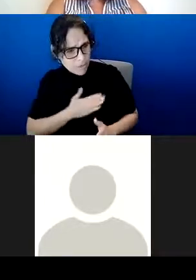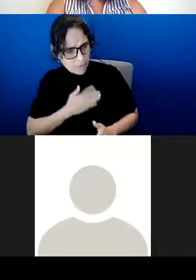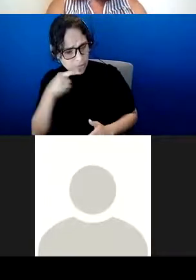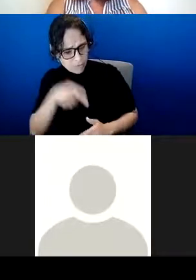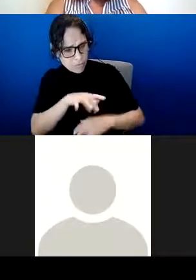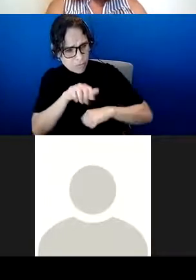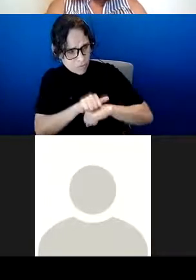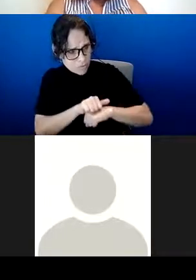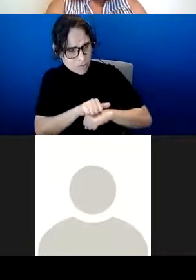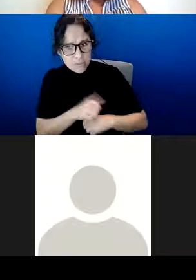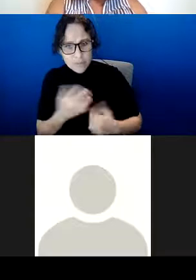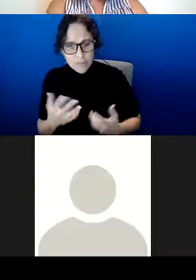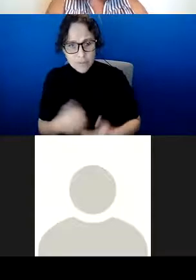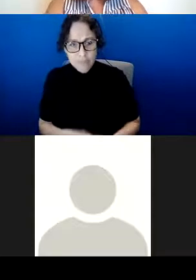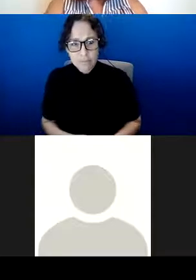visit.